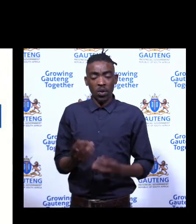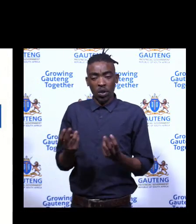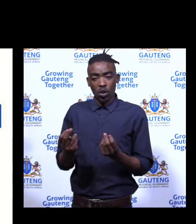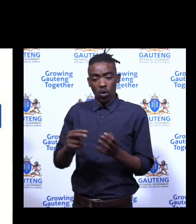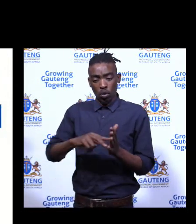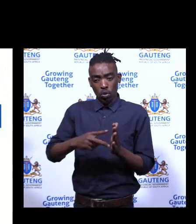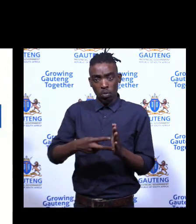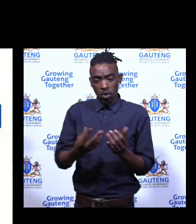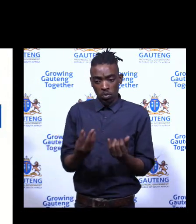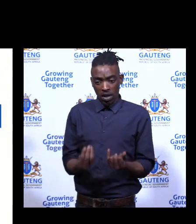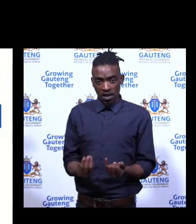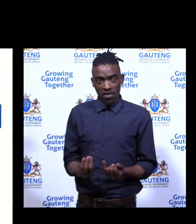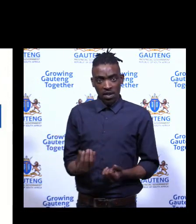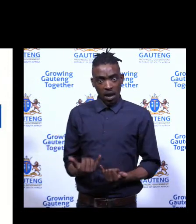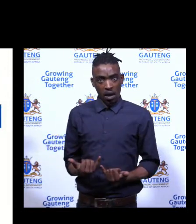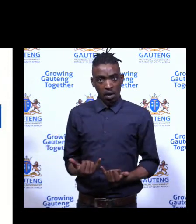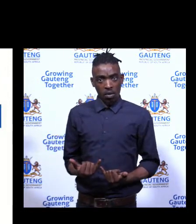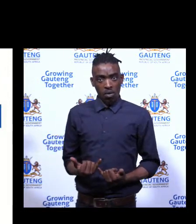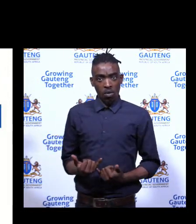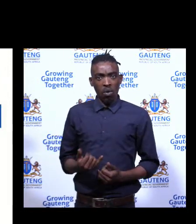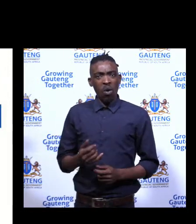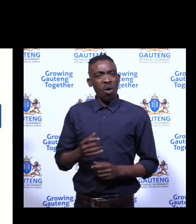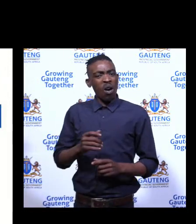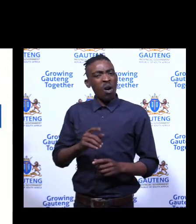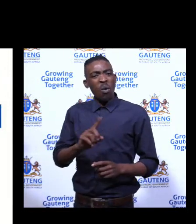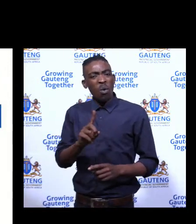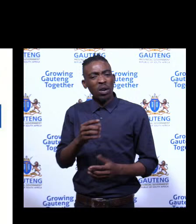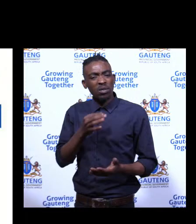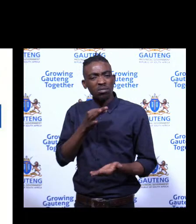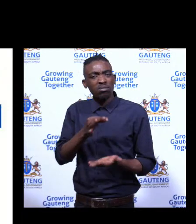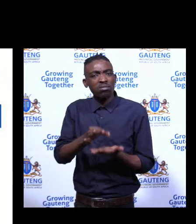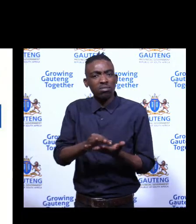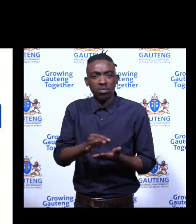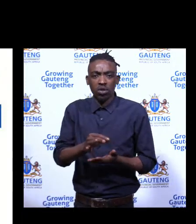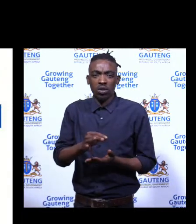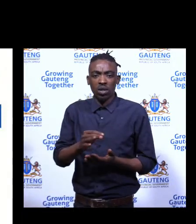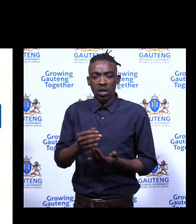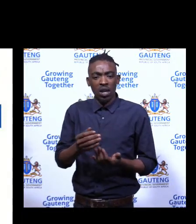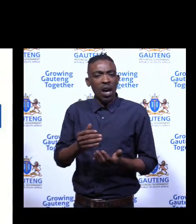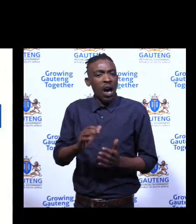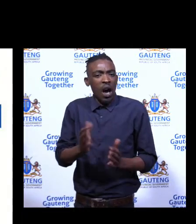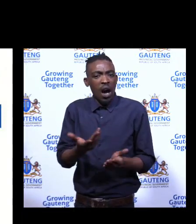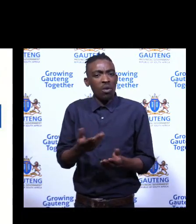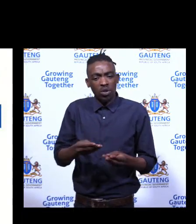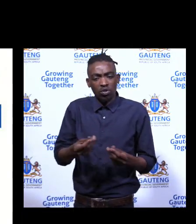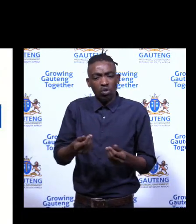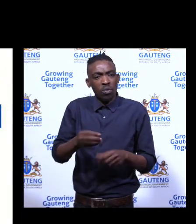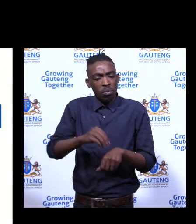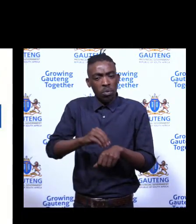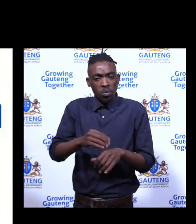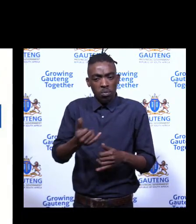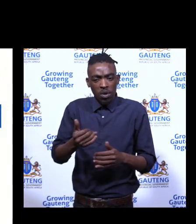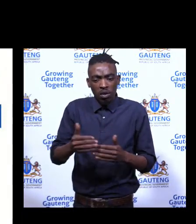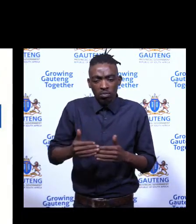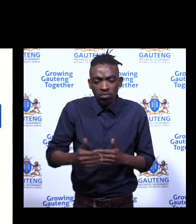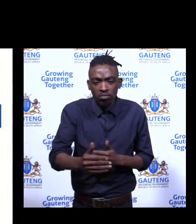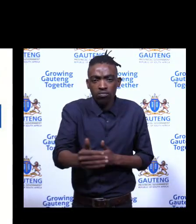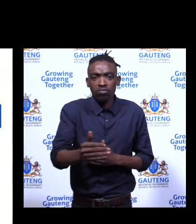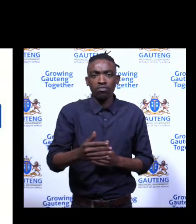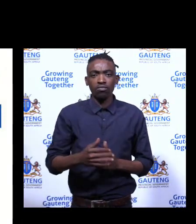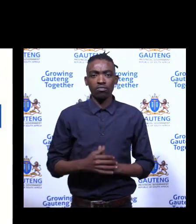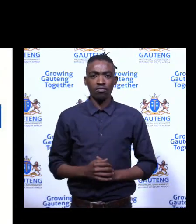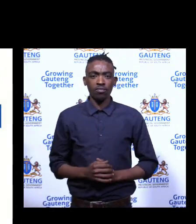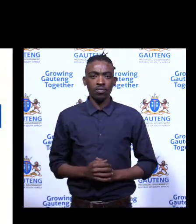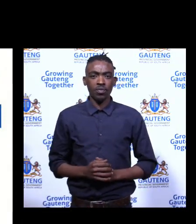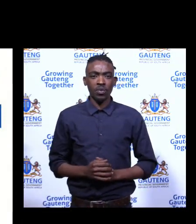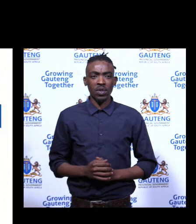on, what should we be thinking of doing going forward? So it is really a presentation of set